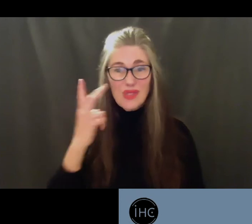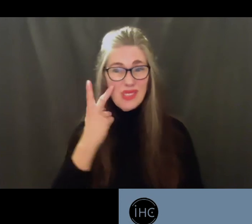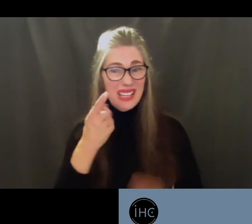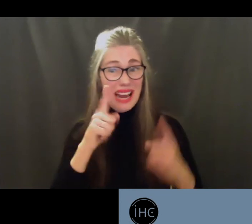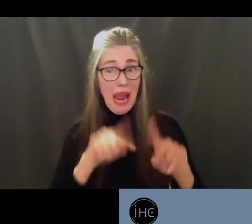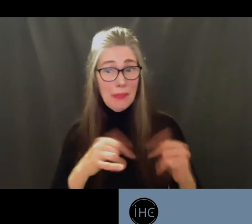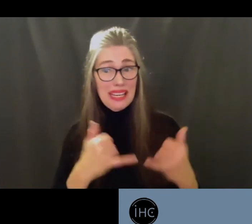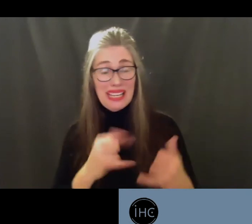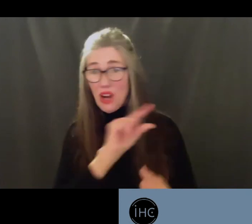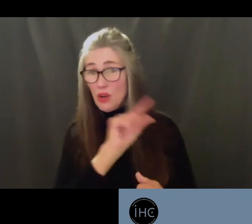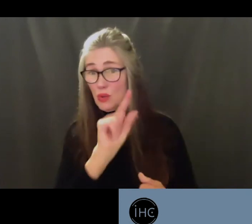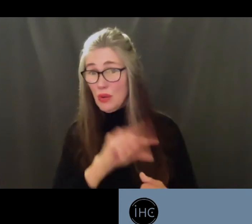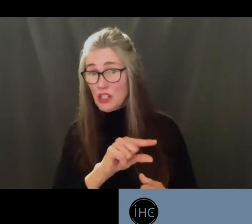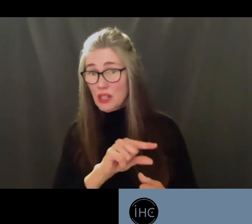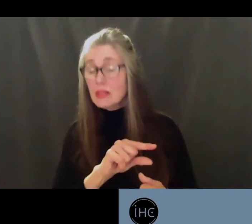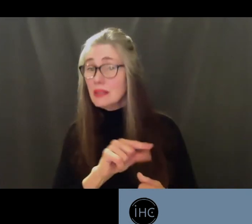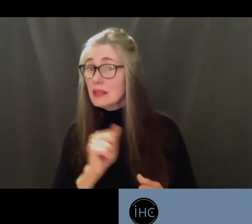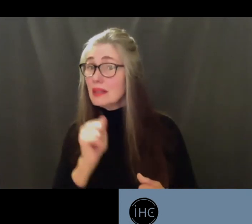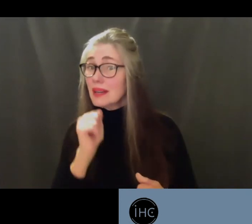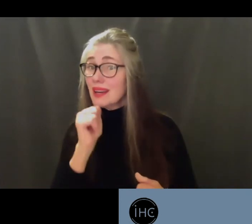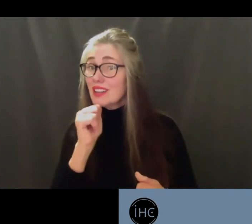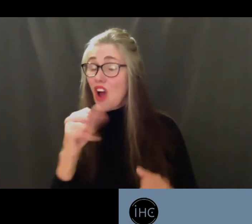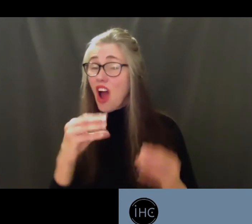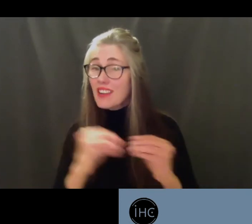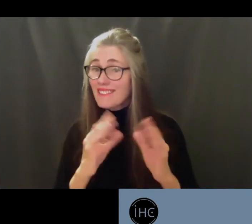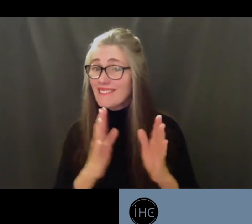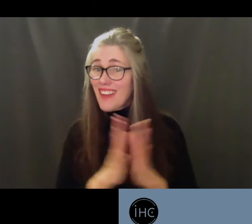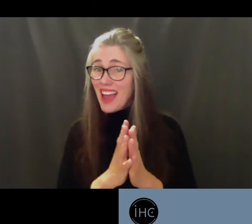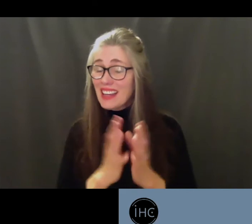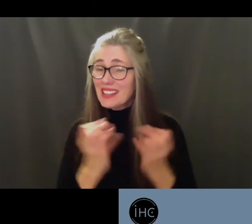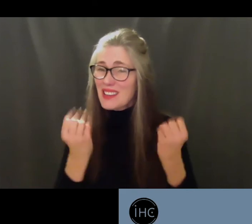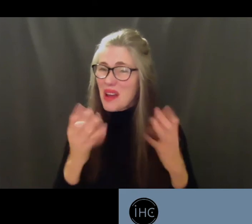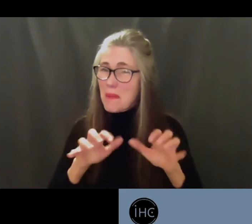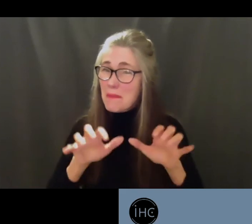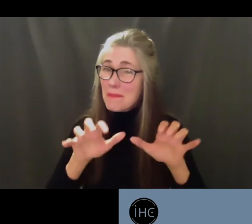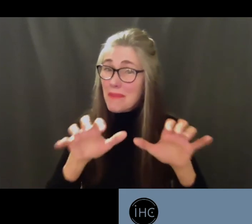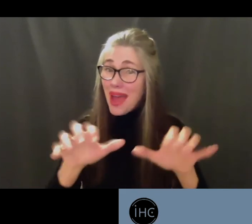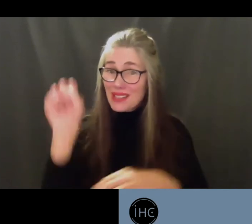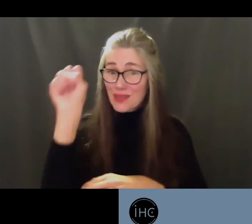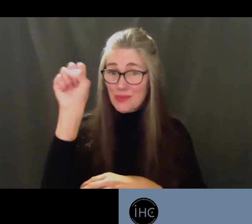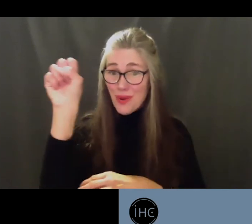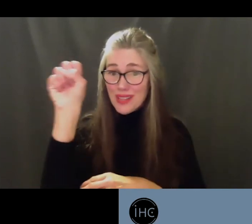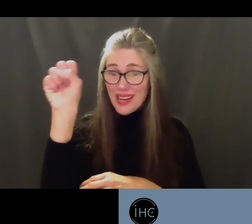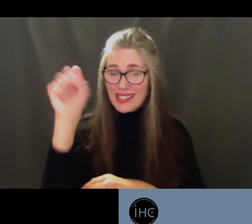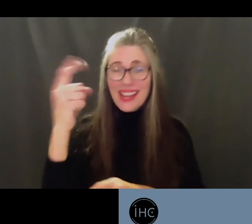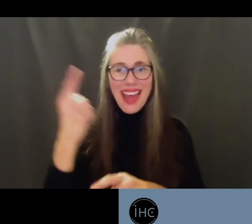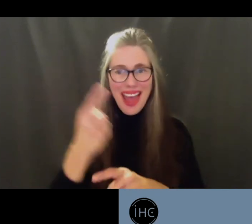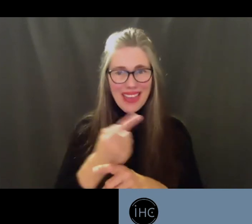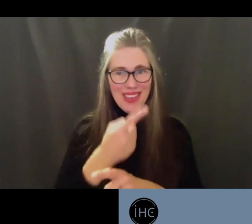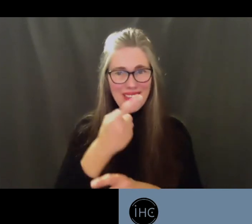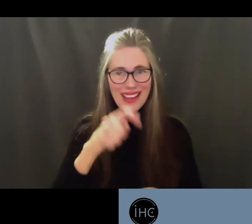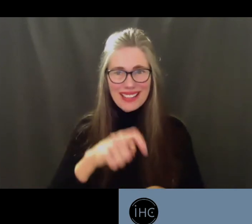We've seen the power of nonviolent mass protest. And at the right time, nonviolent mass protest is very,